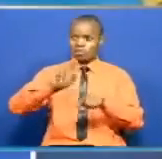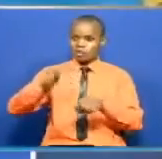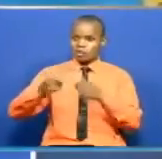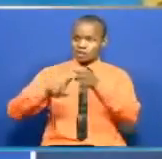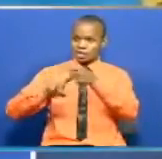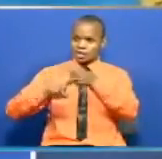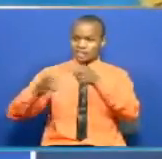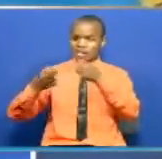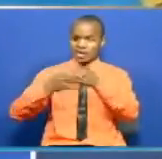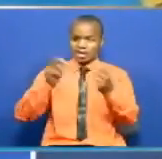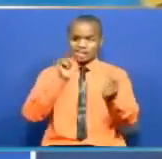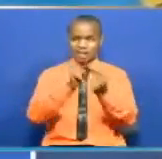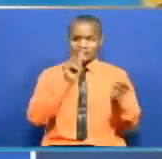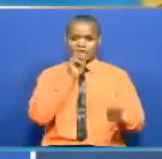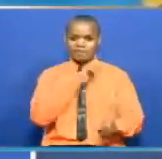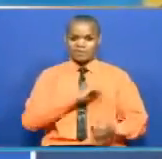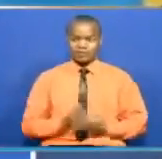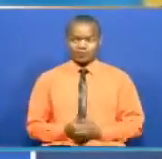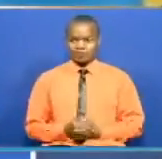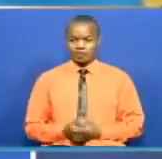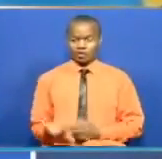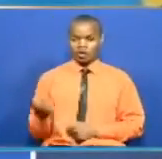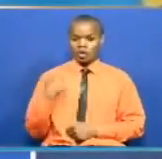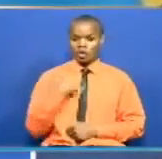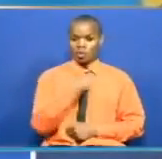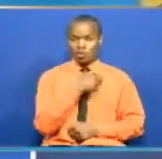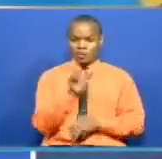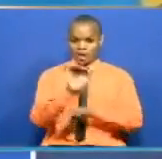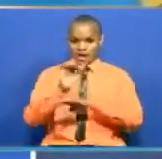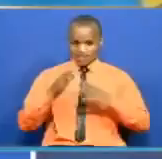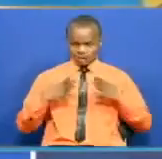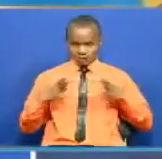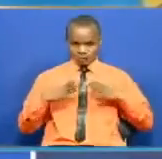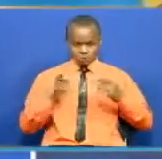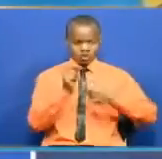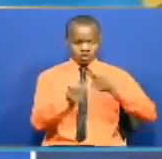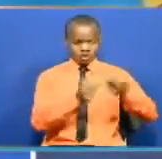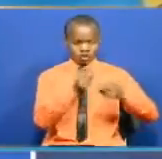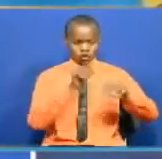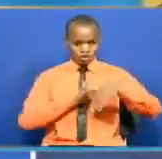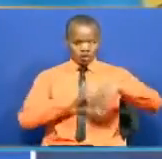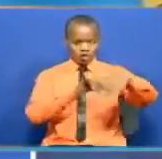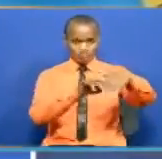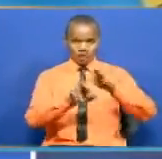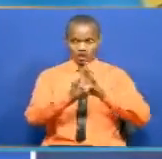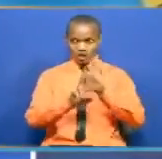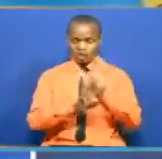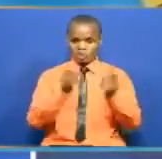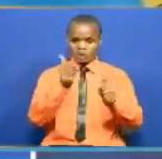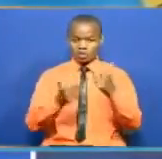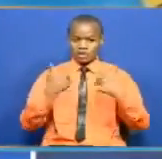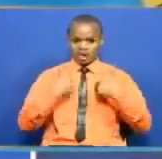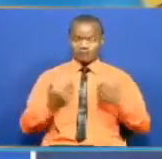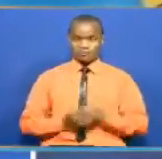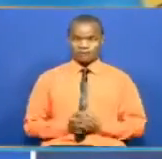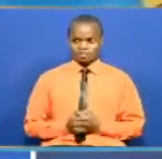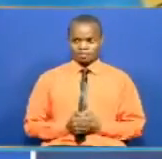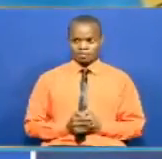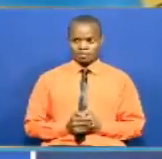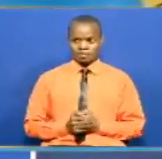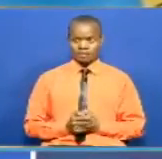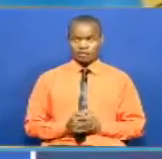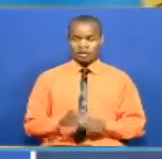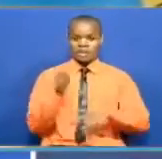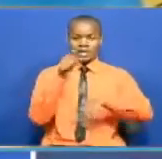tested. Wananchi tunaomba waendelee ku observe zile ma restrictions ambapo tumeweka, na